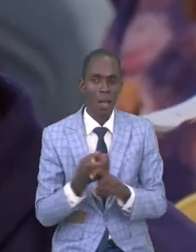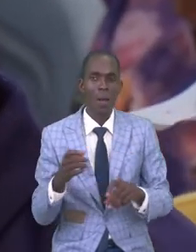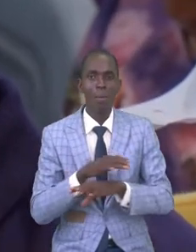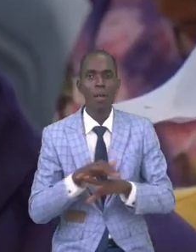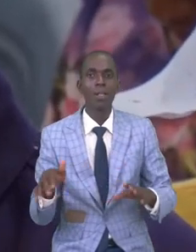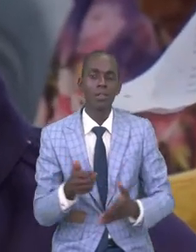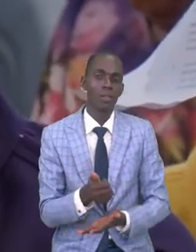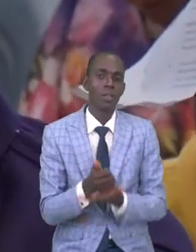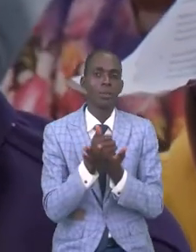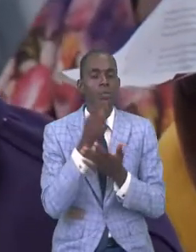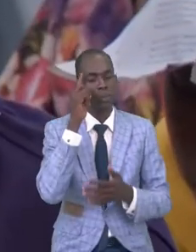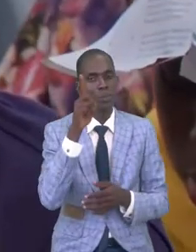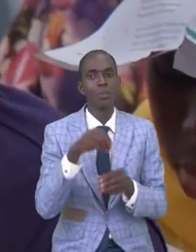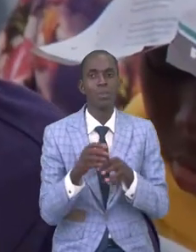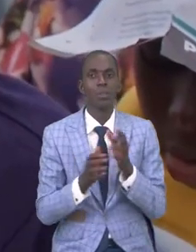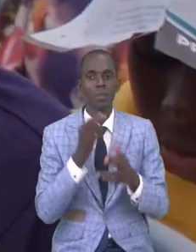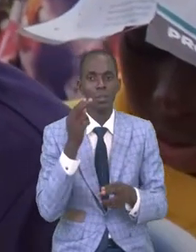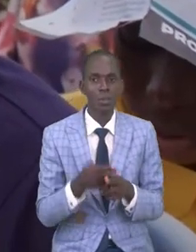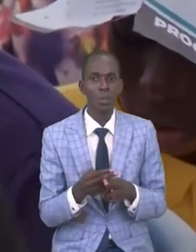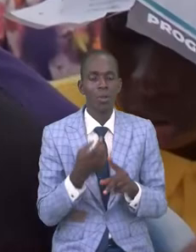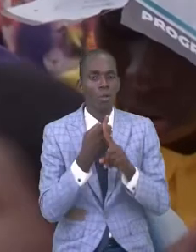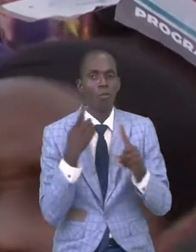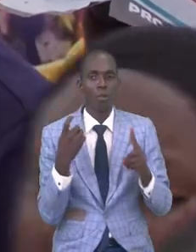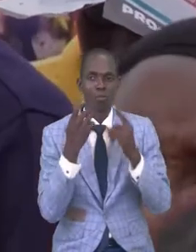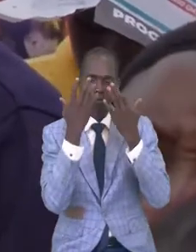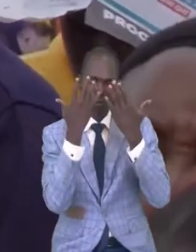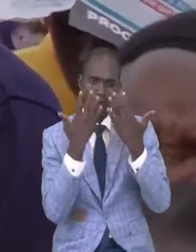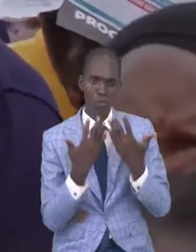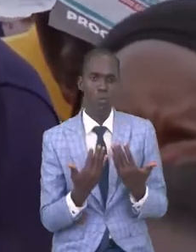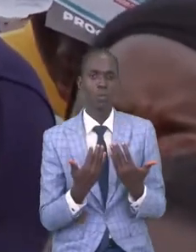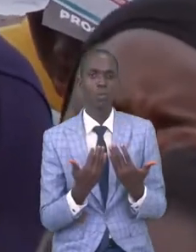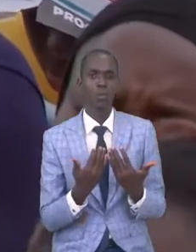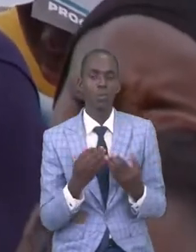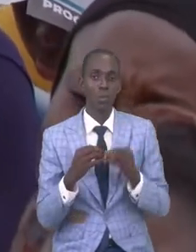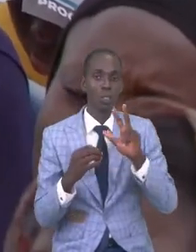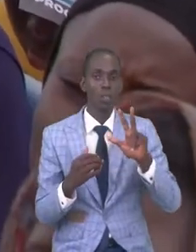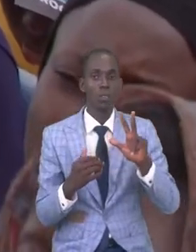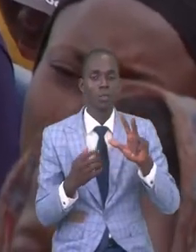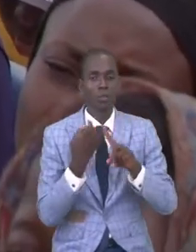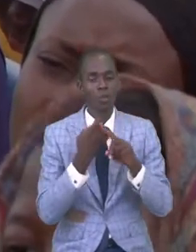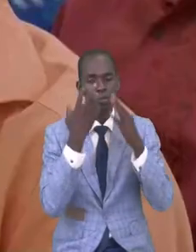help. From sorrow, number three, to